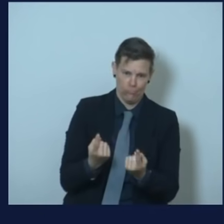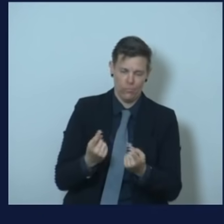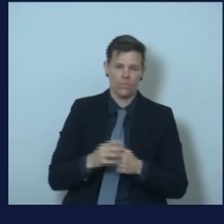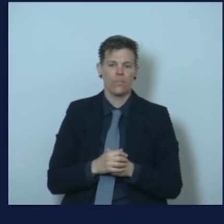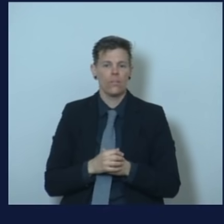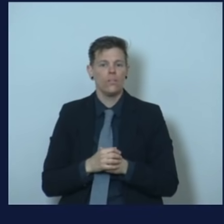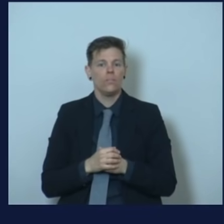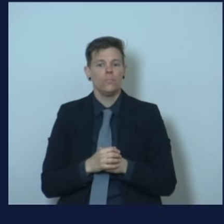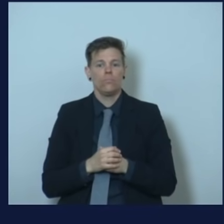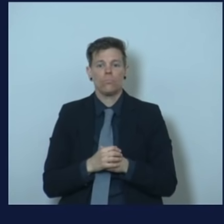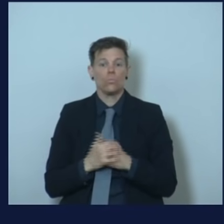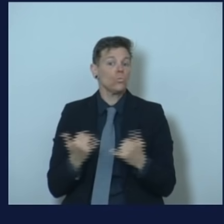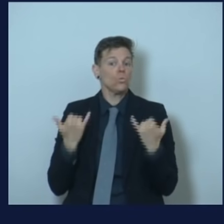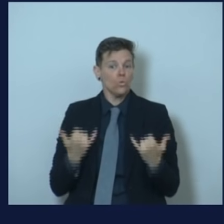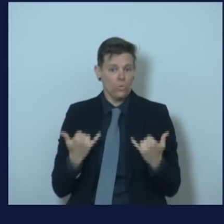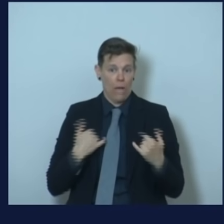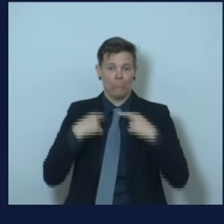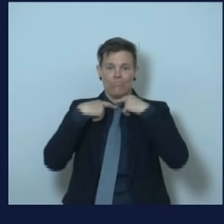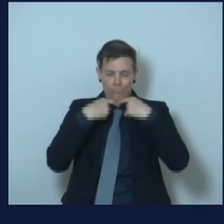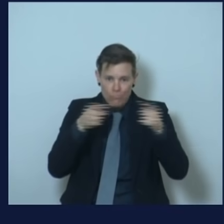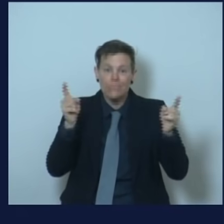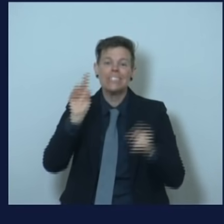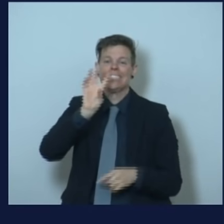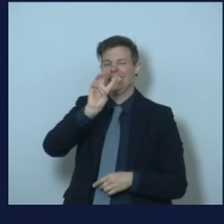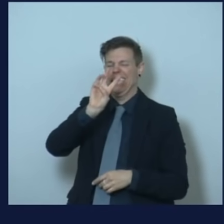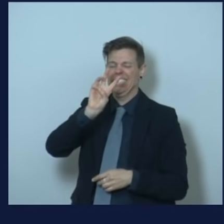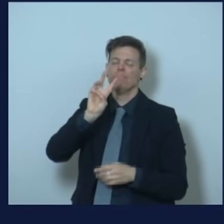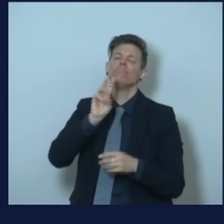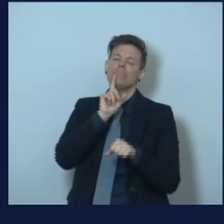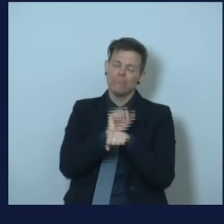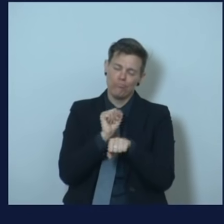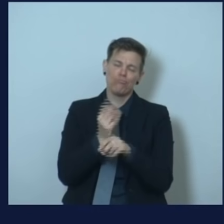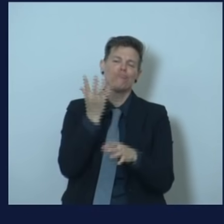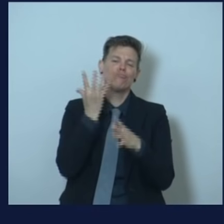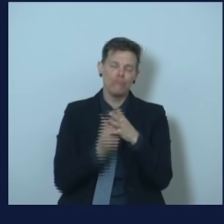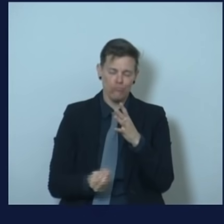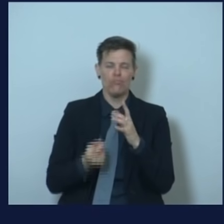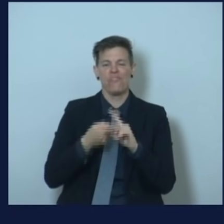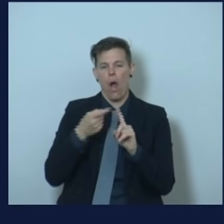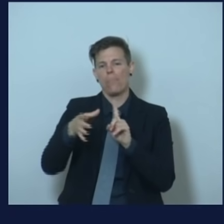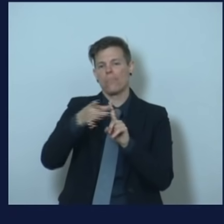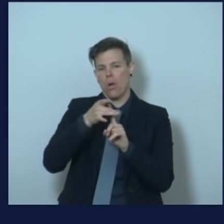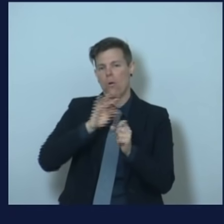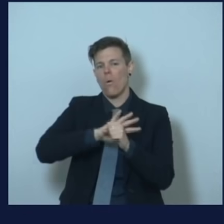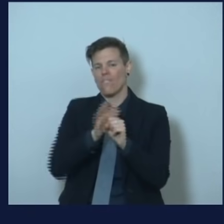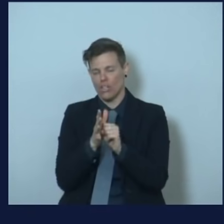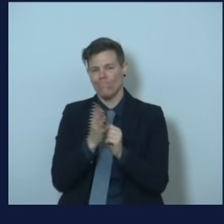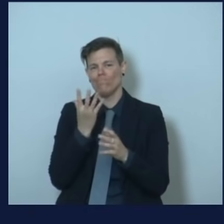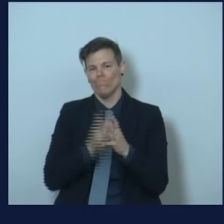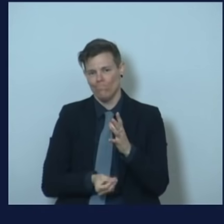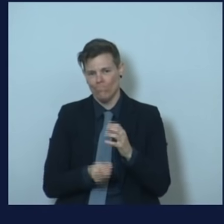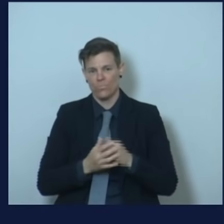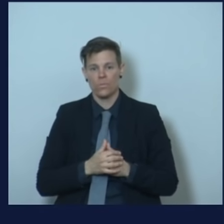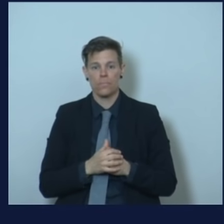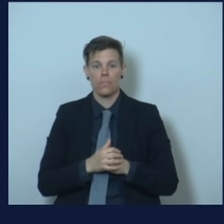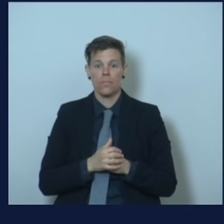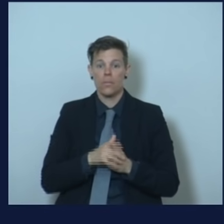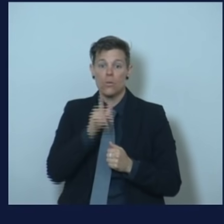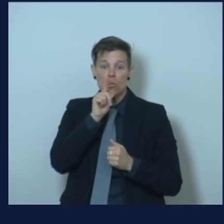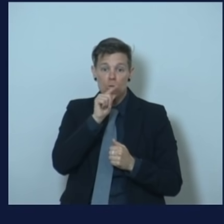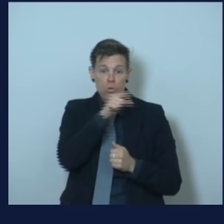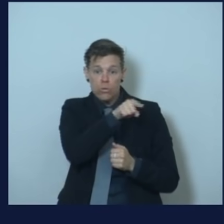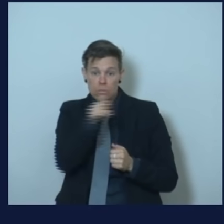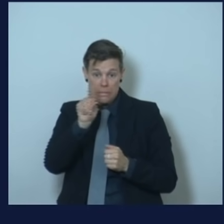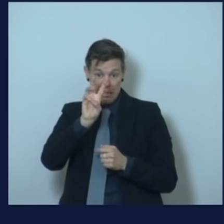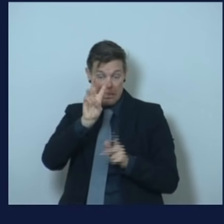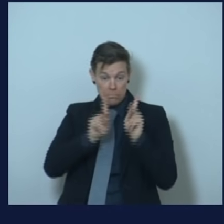announcing 6 new deaths. And again, I don't know who the individuals are because